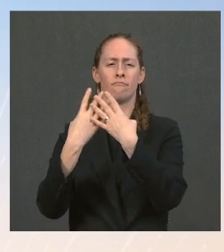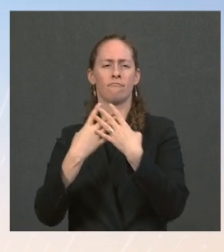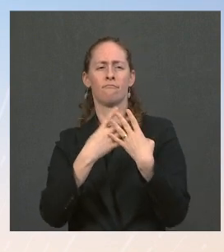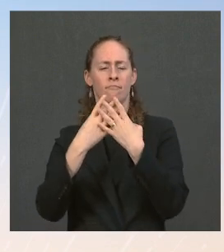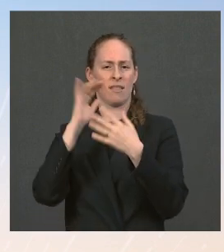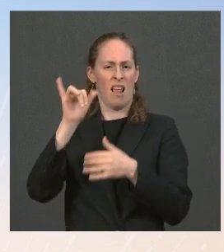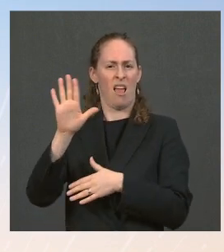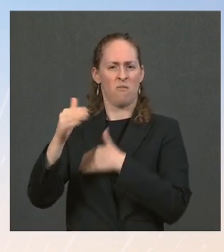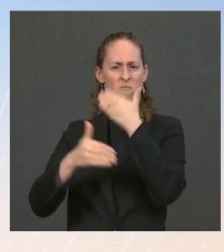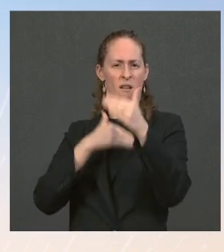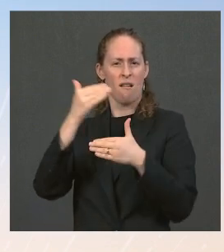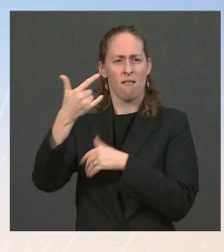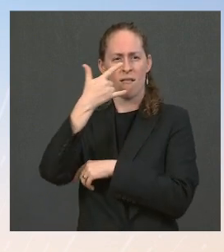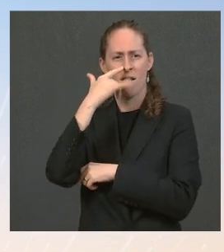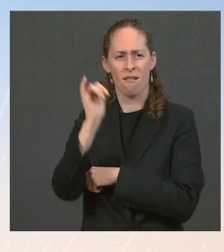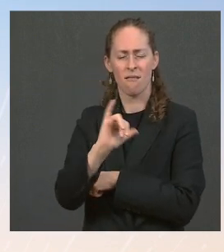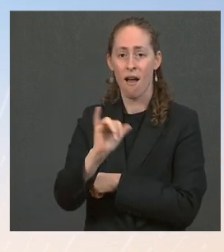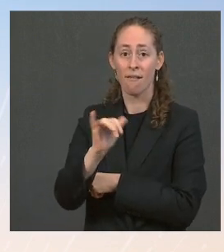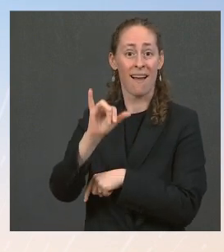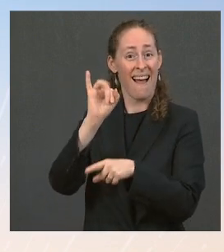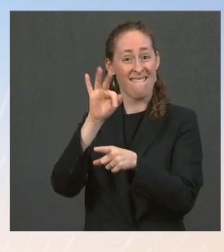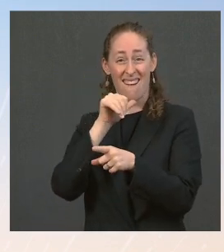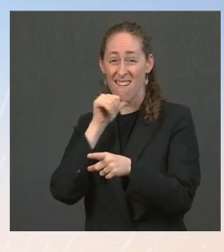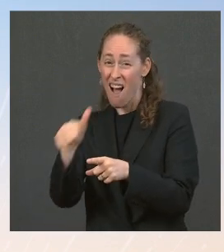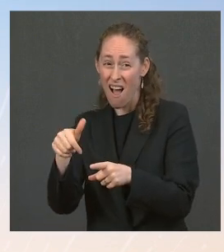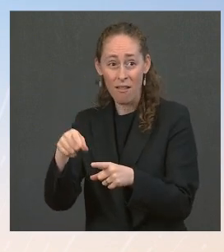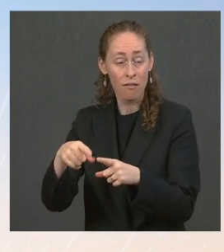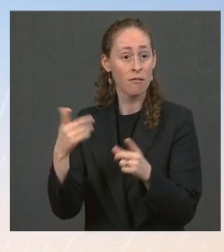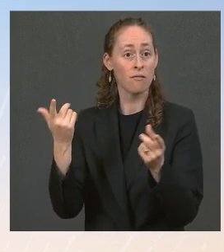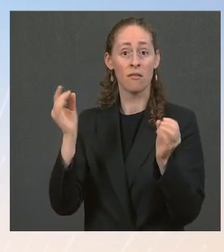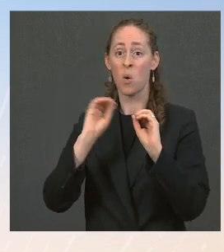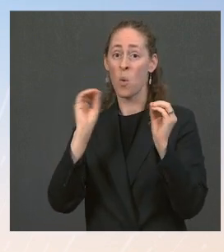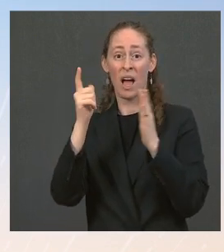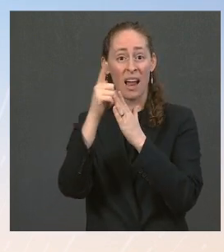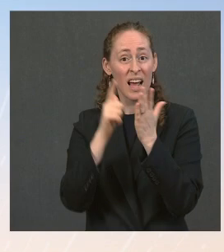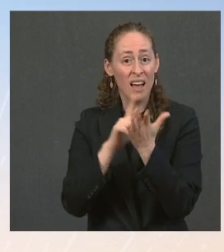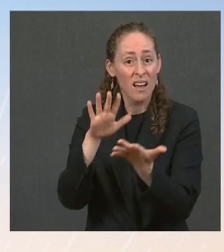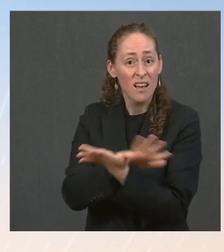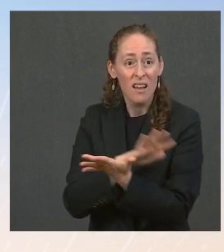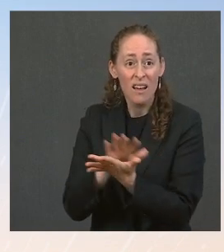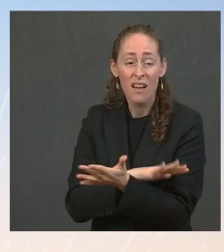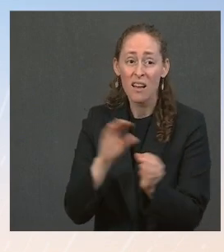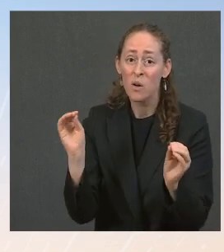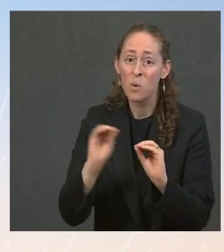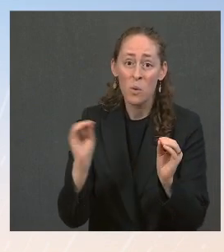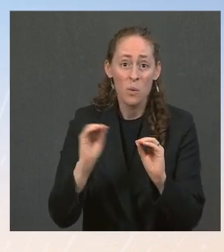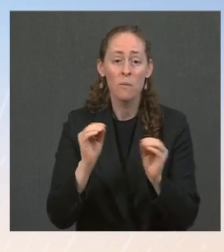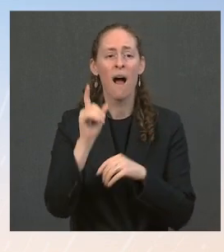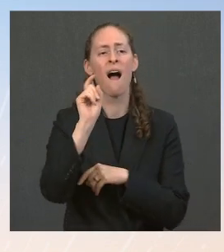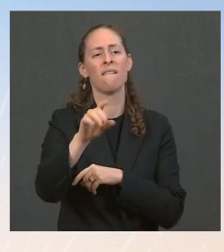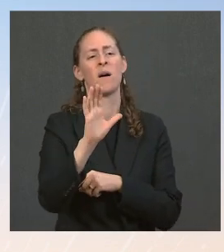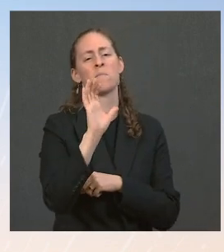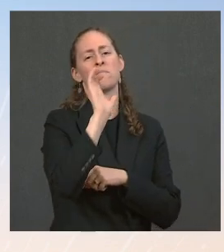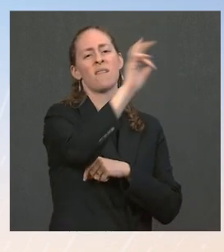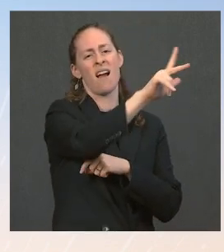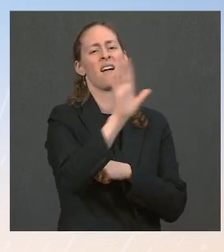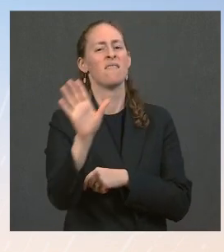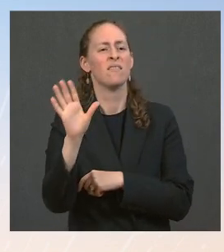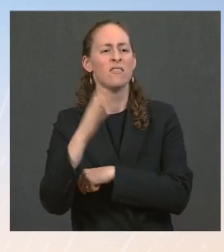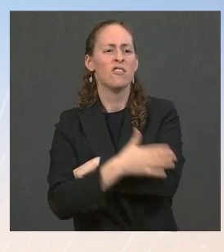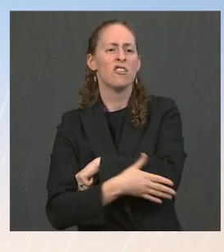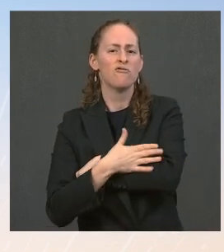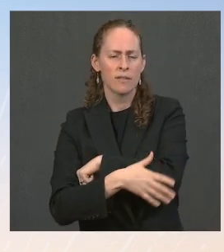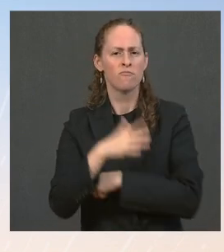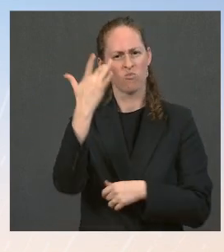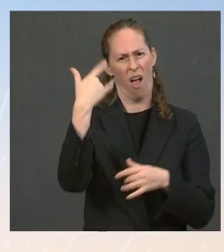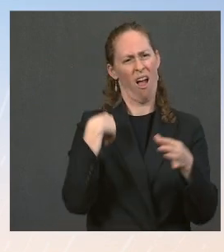not report, like anyone who's in our country without legal status, are subject to removal by ICE. I give you all of that to understand the different steps in the process.